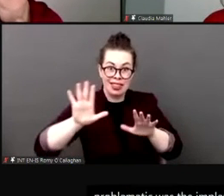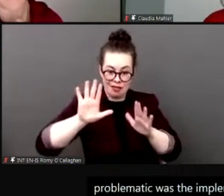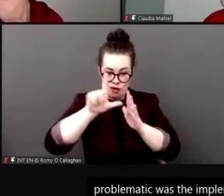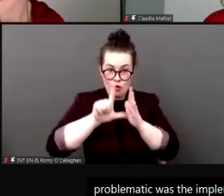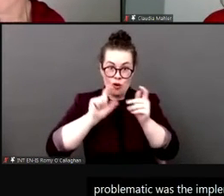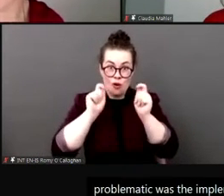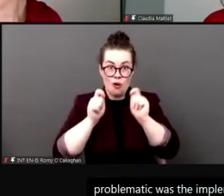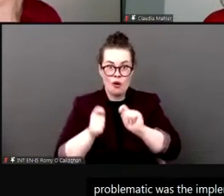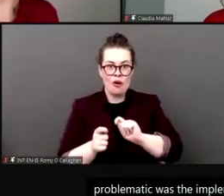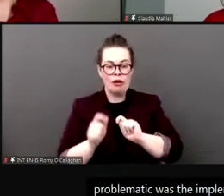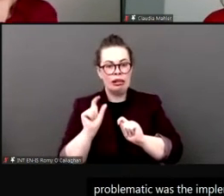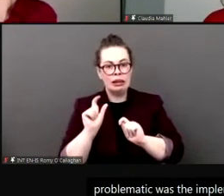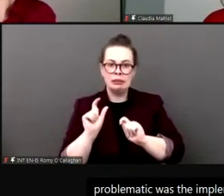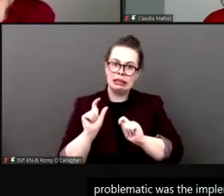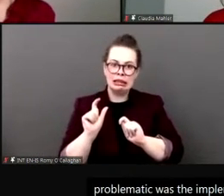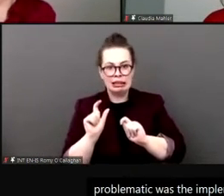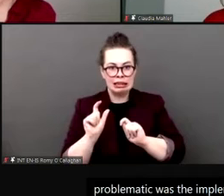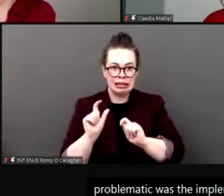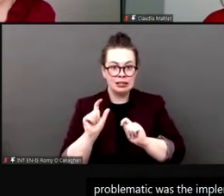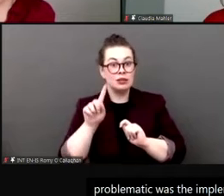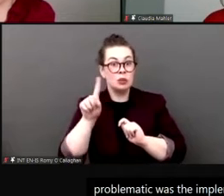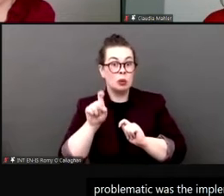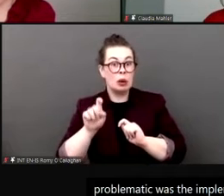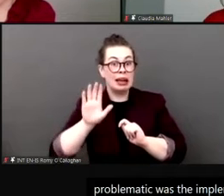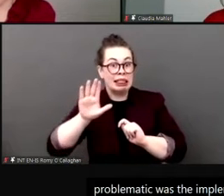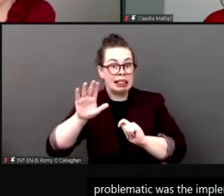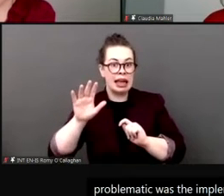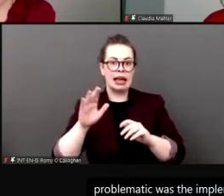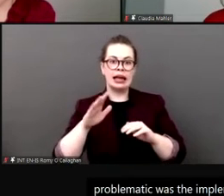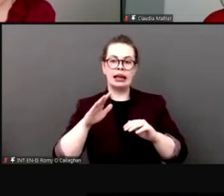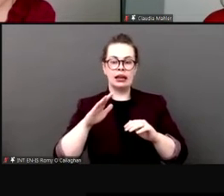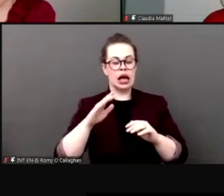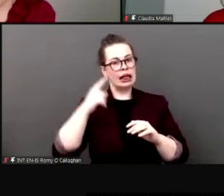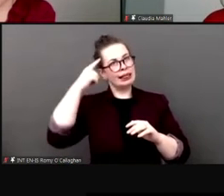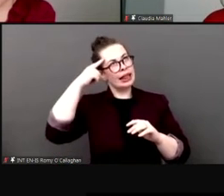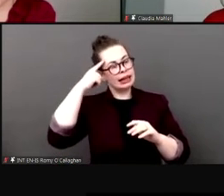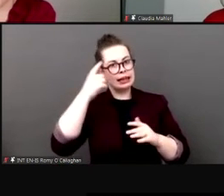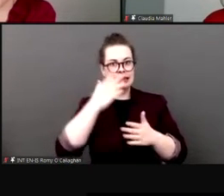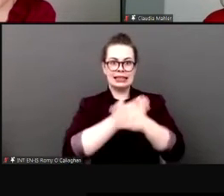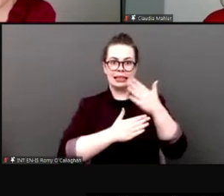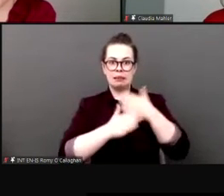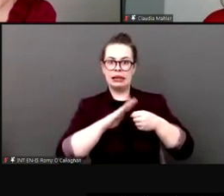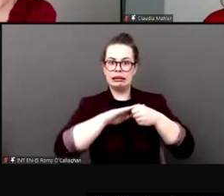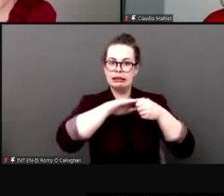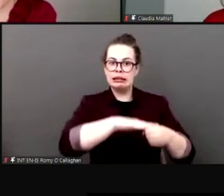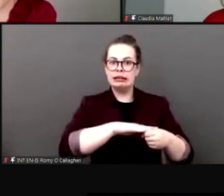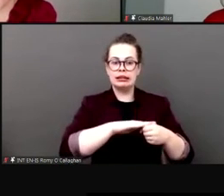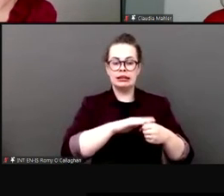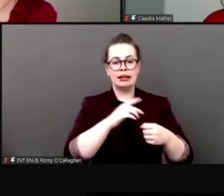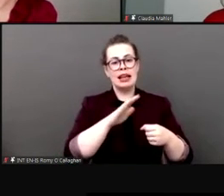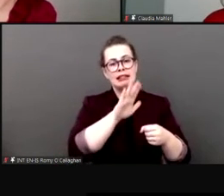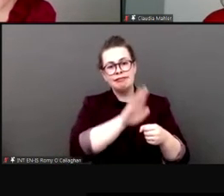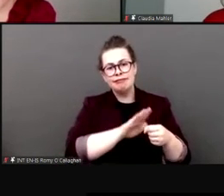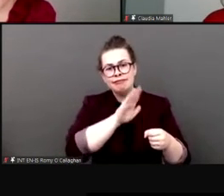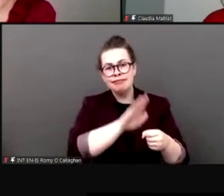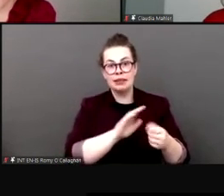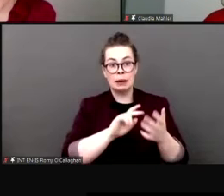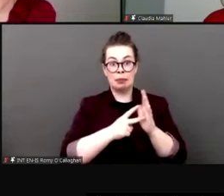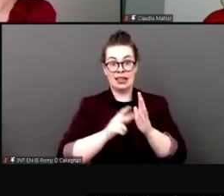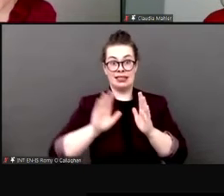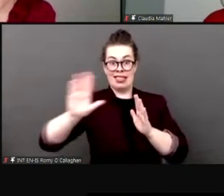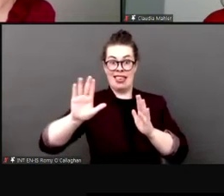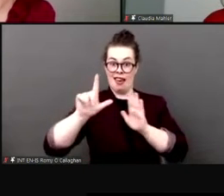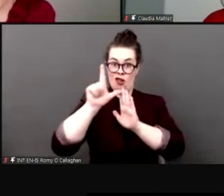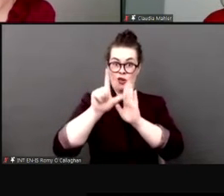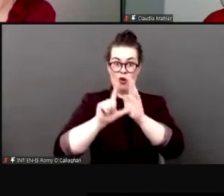universal principles and diverted them or diverted attention, and that there was no deep logic to